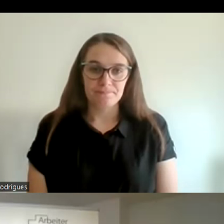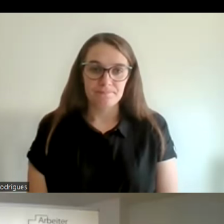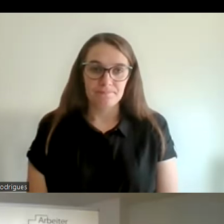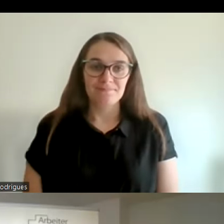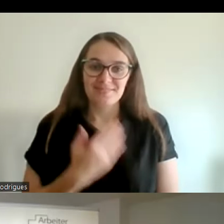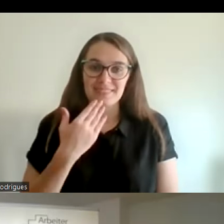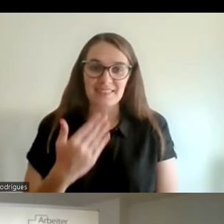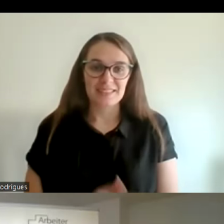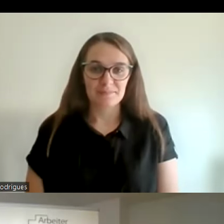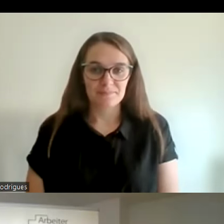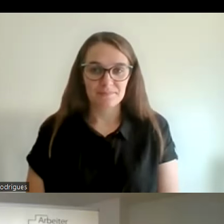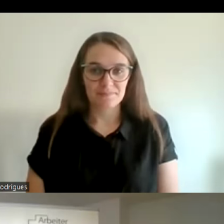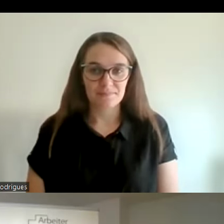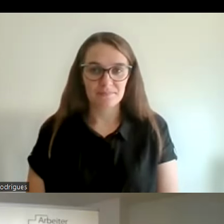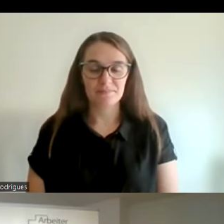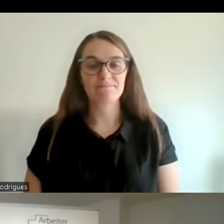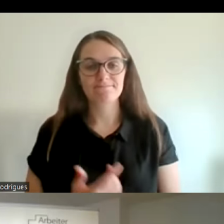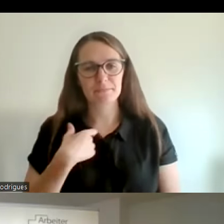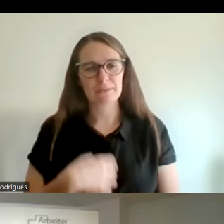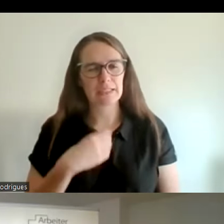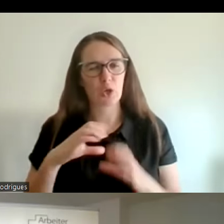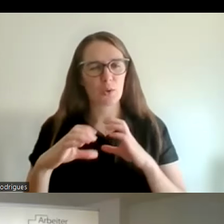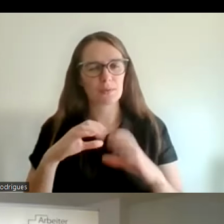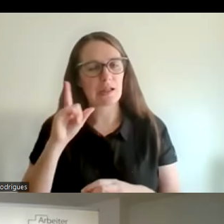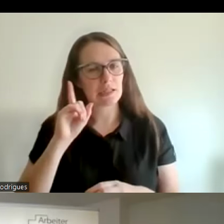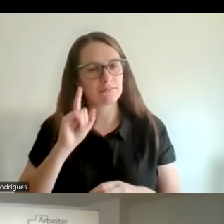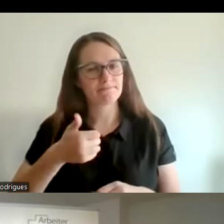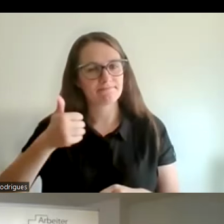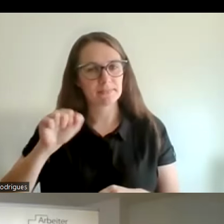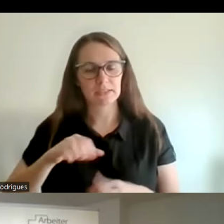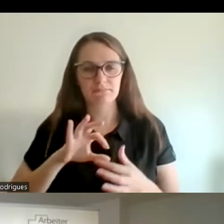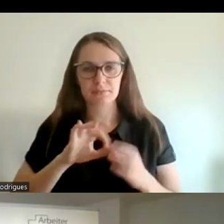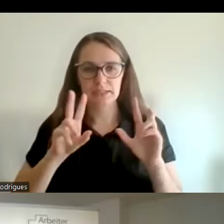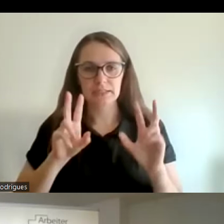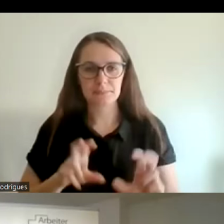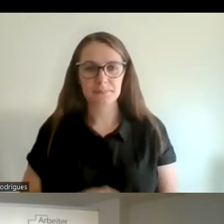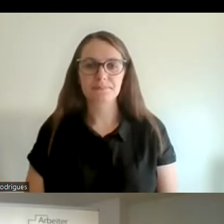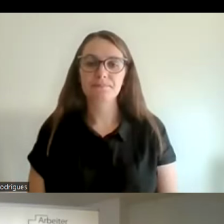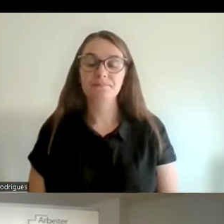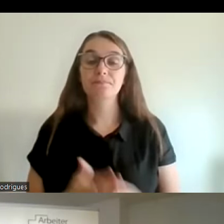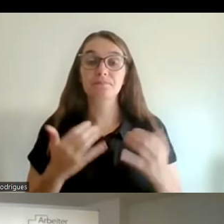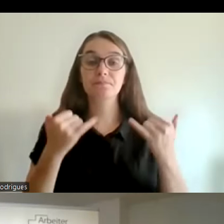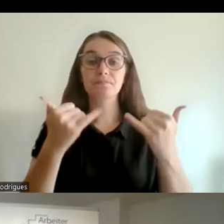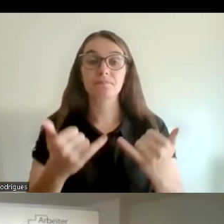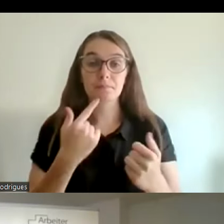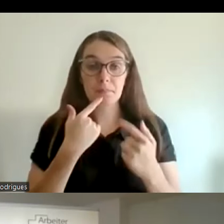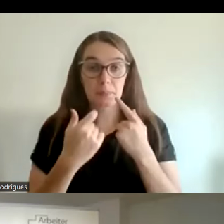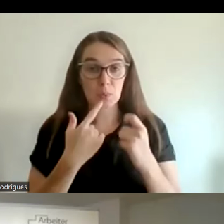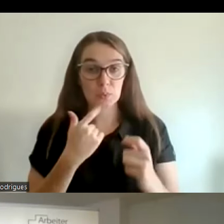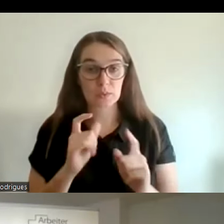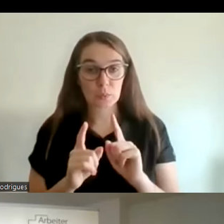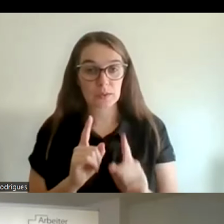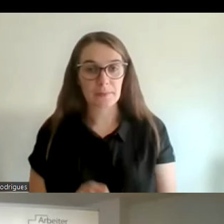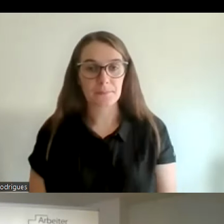Thank you. Yes, communication is of key importance in this matter. So our next question is